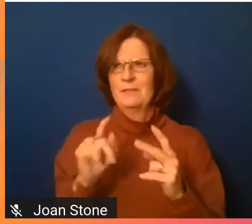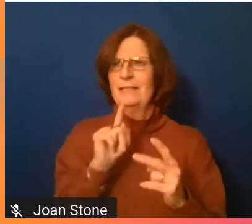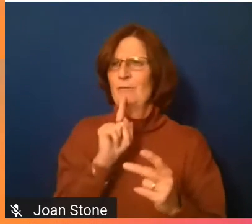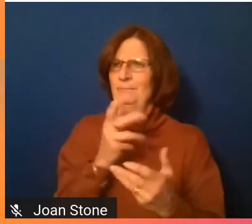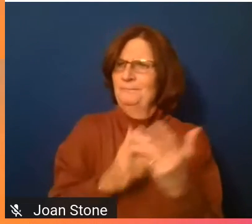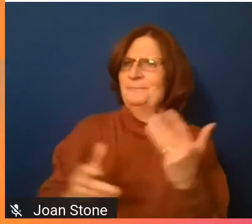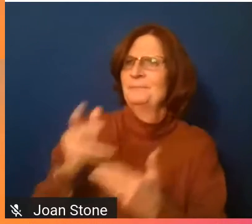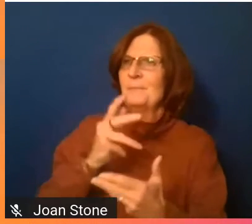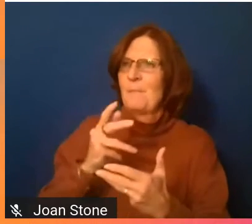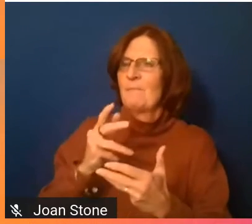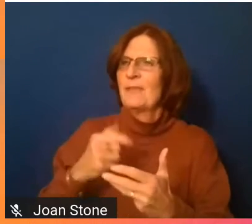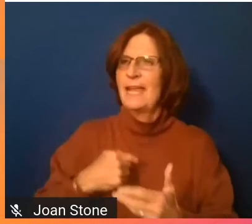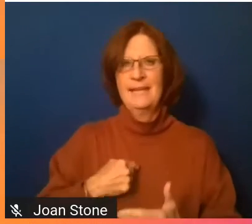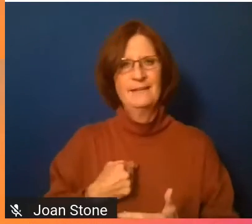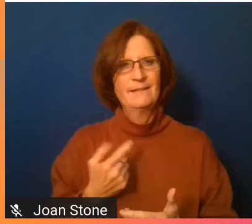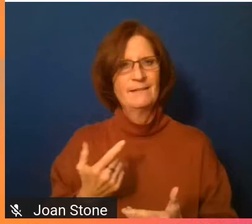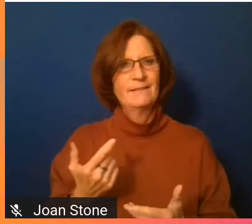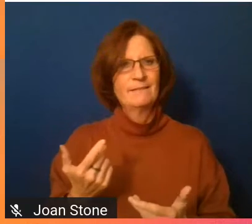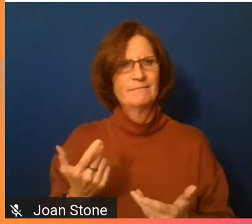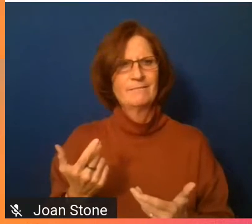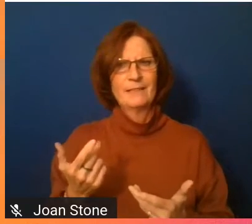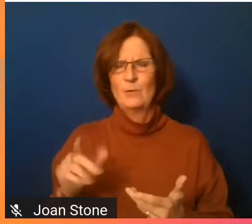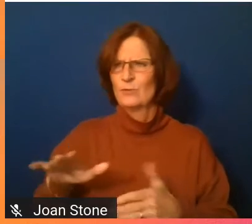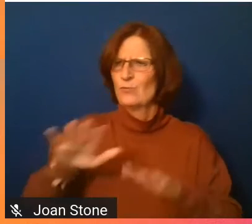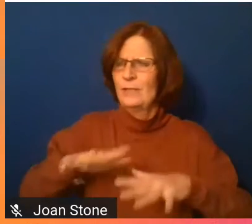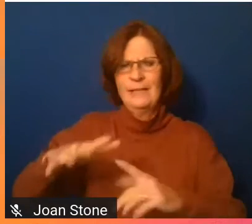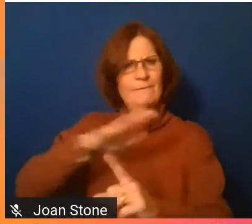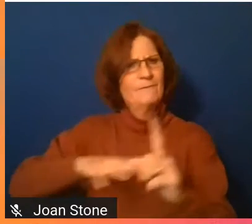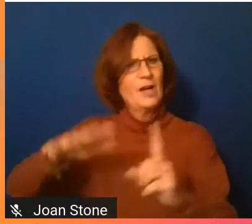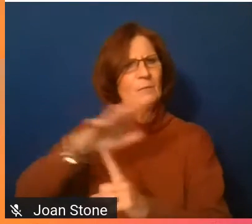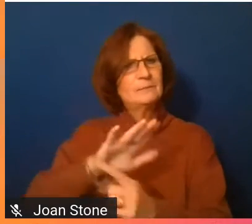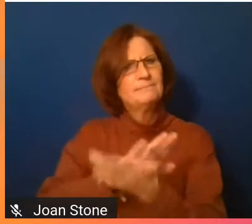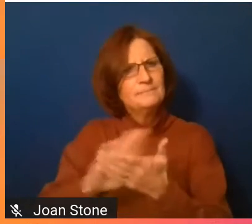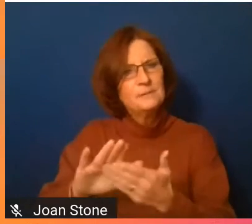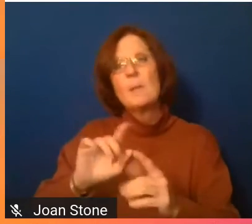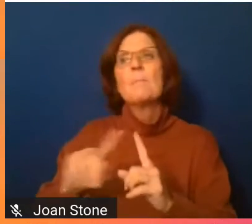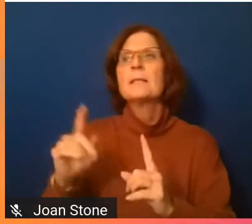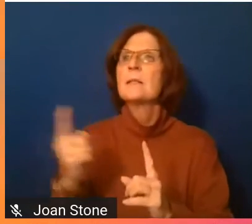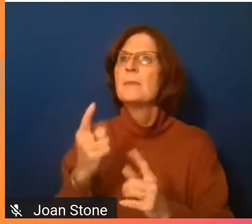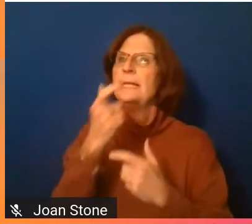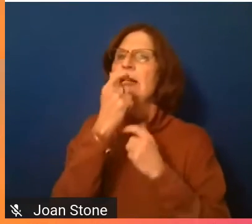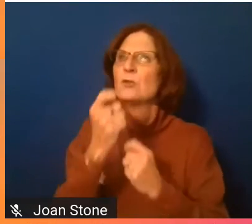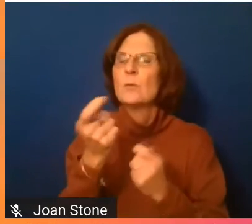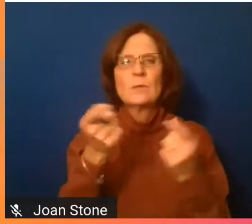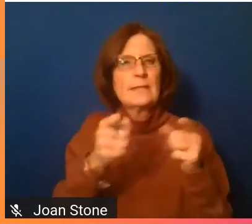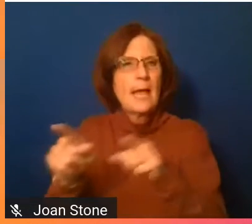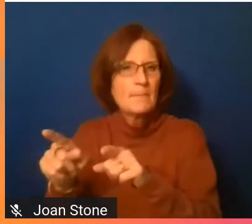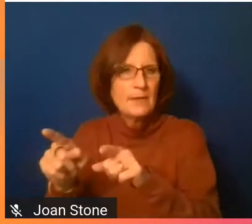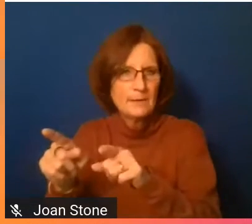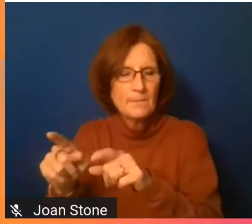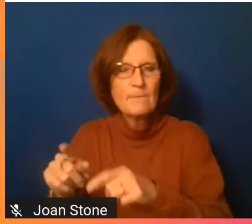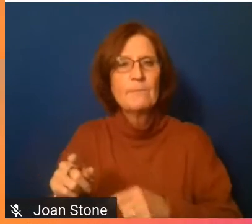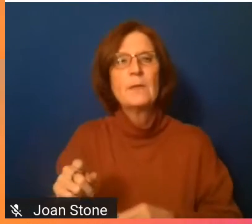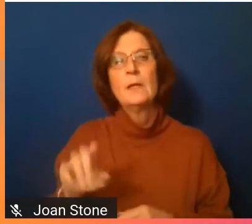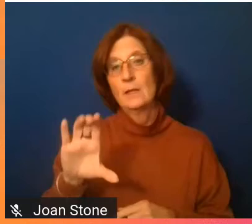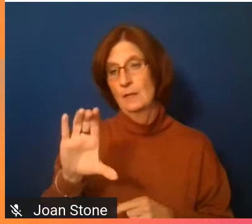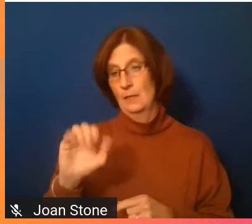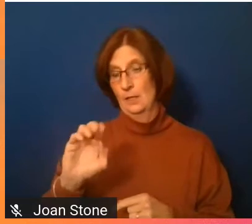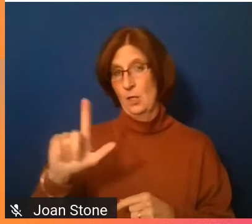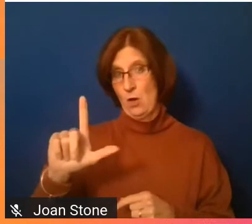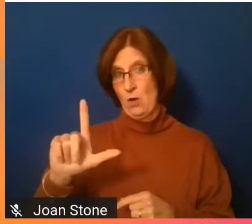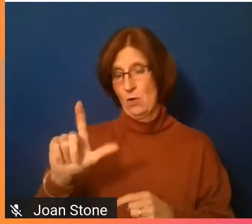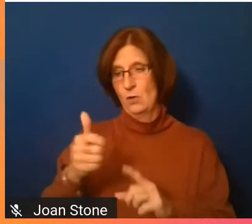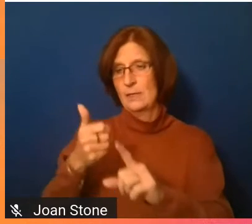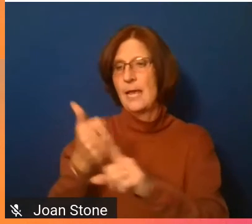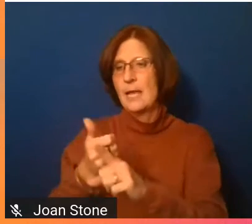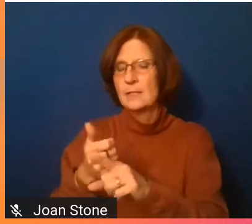And I found it a very pleasant environment. But also there was something really interesting happening in that Carl, as a person who